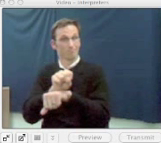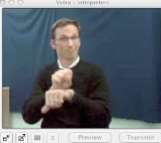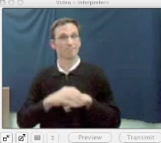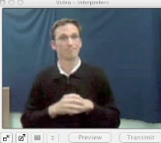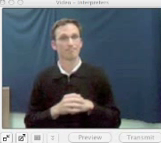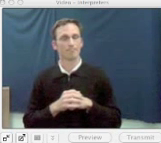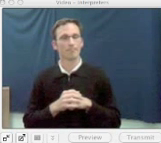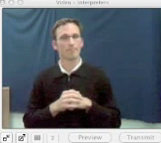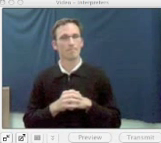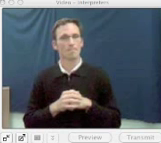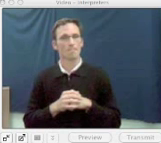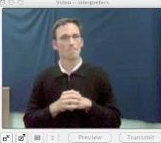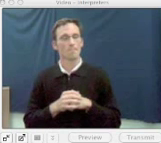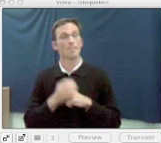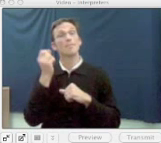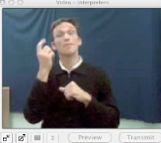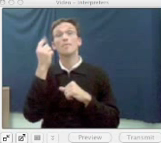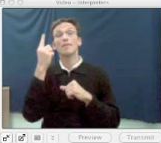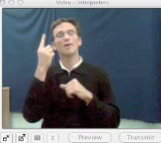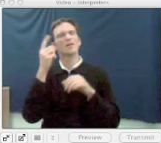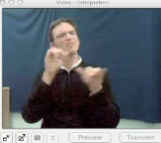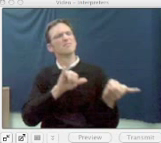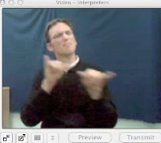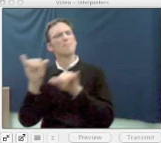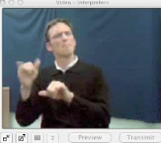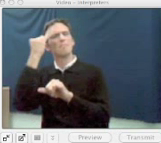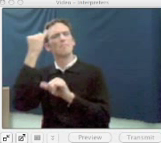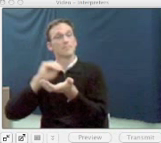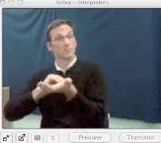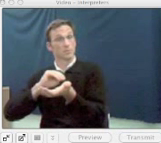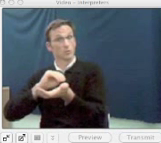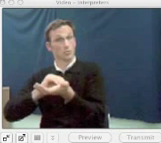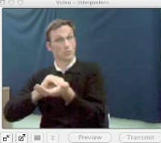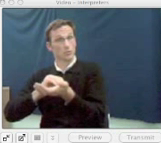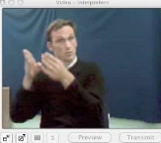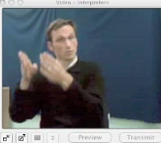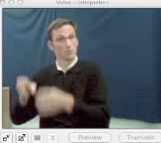Just like any physician, that person,